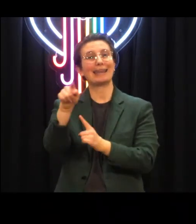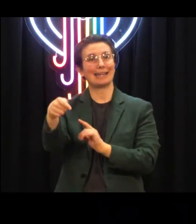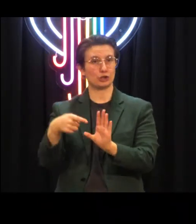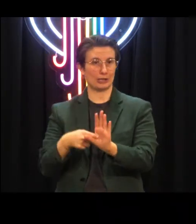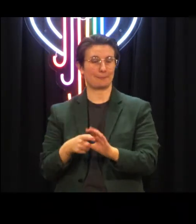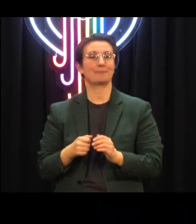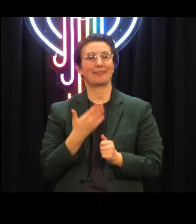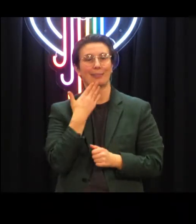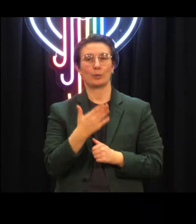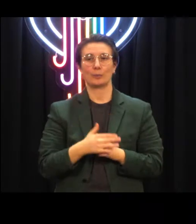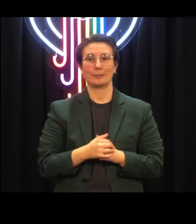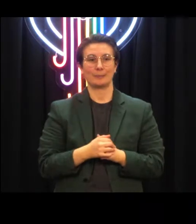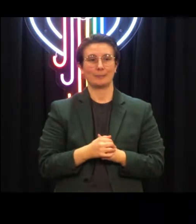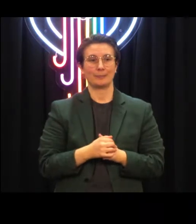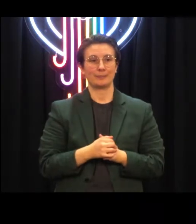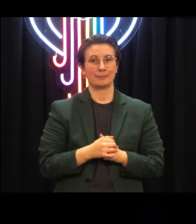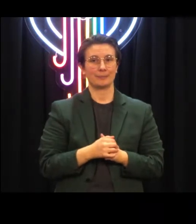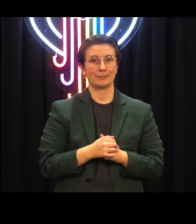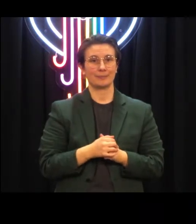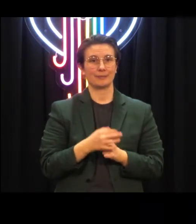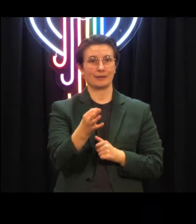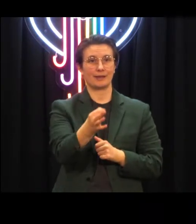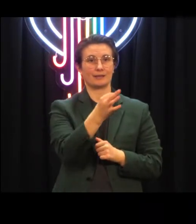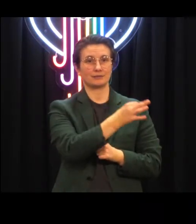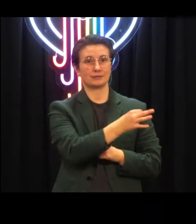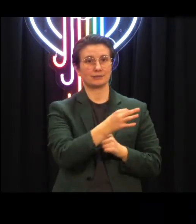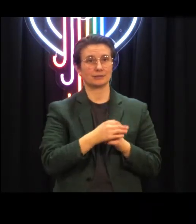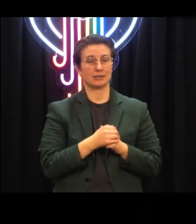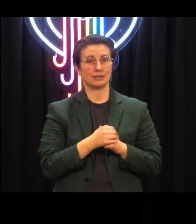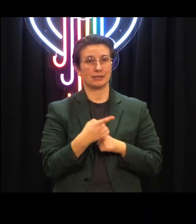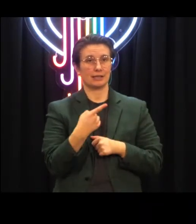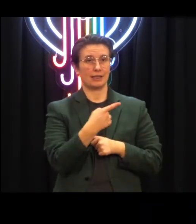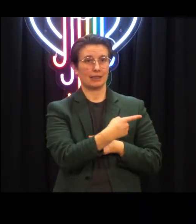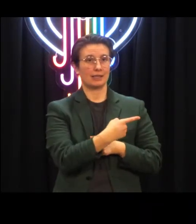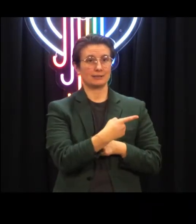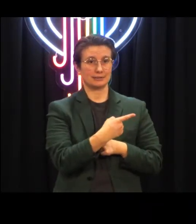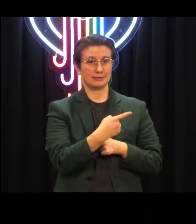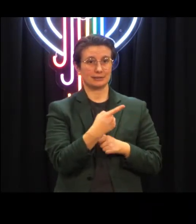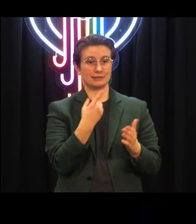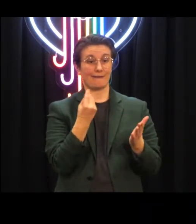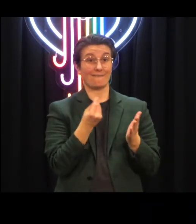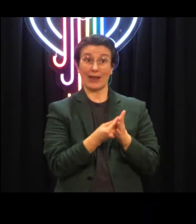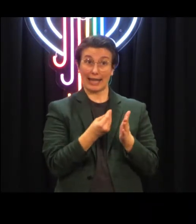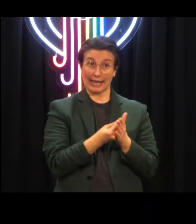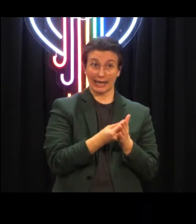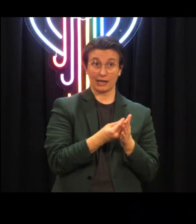Minister, will this funding and research help speed up work to create our own vaccine?